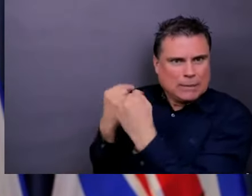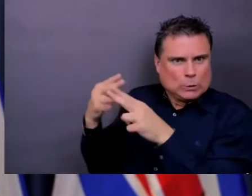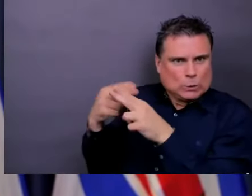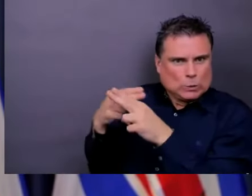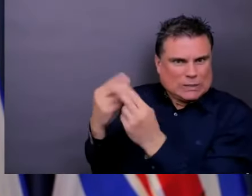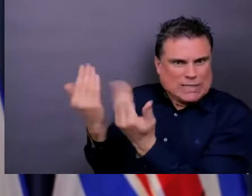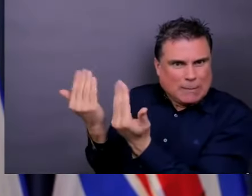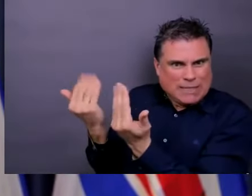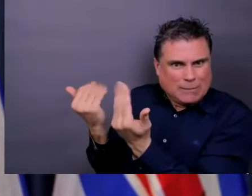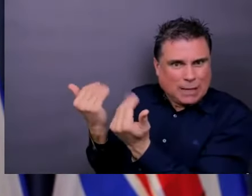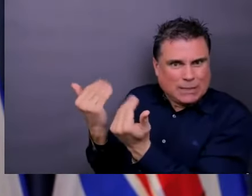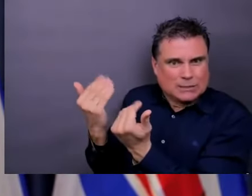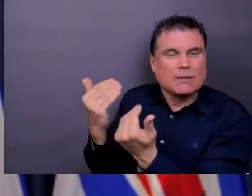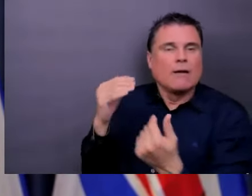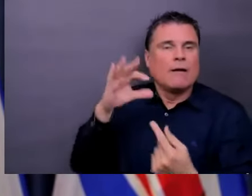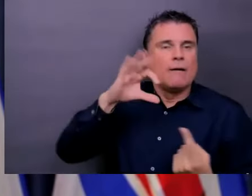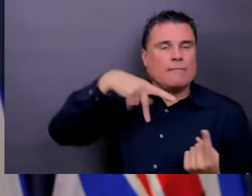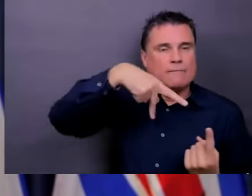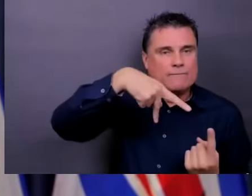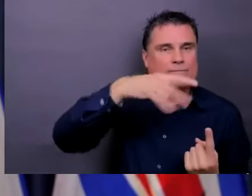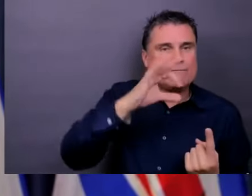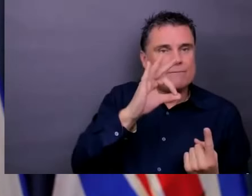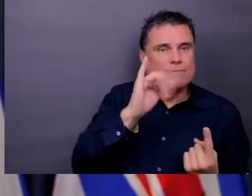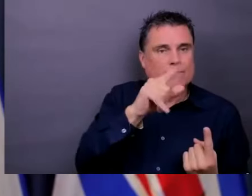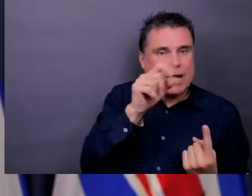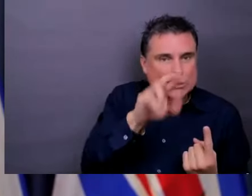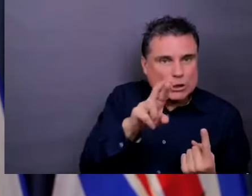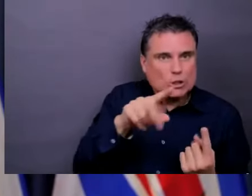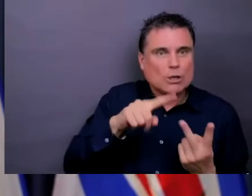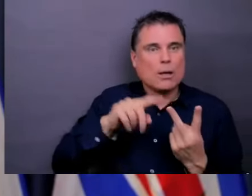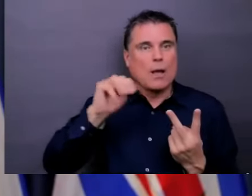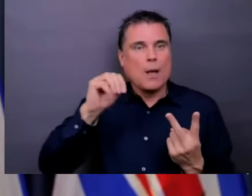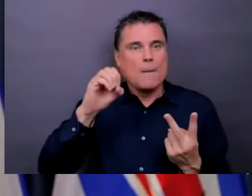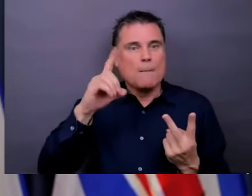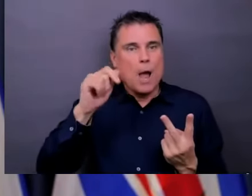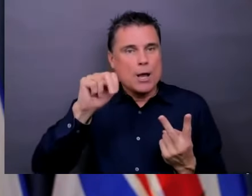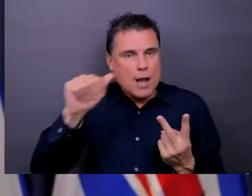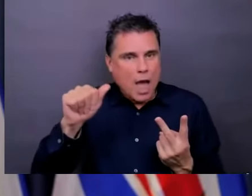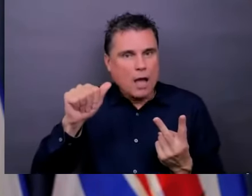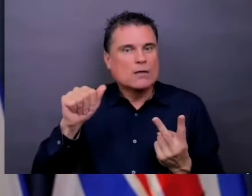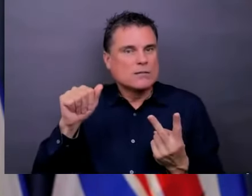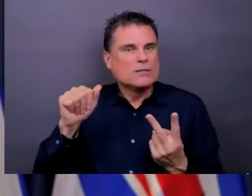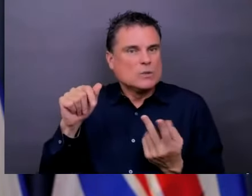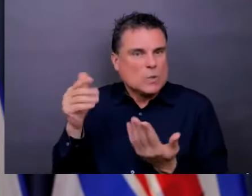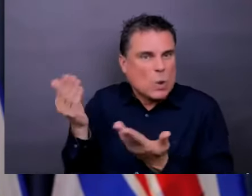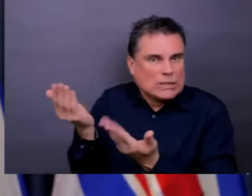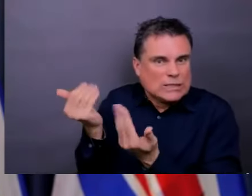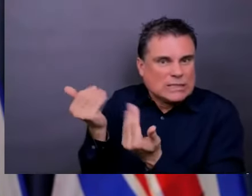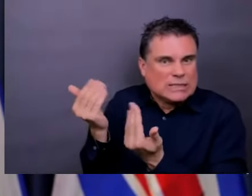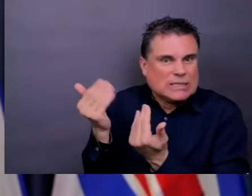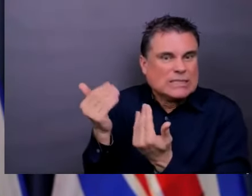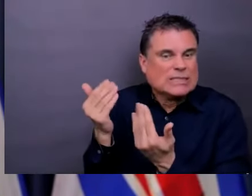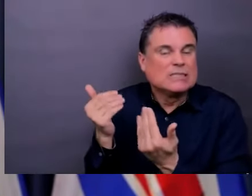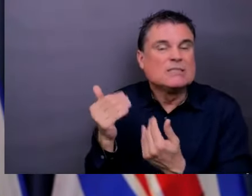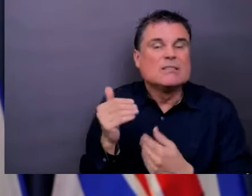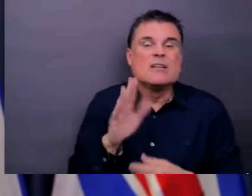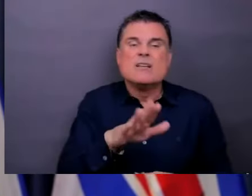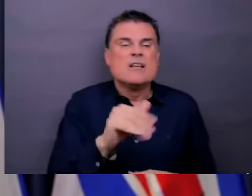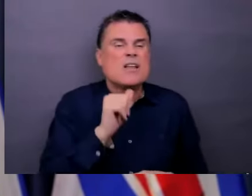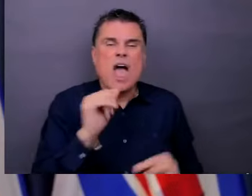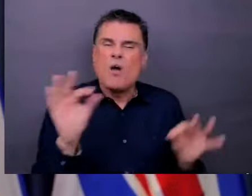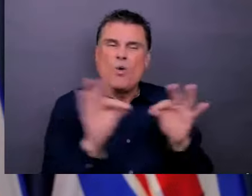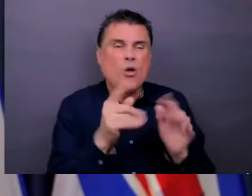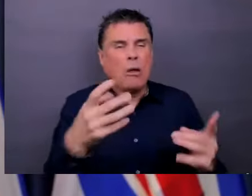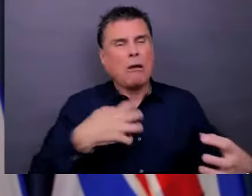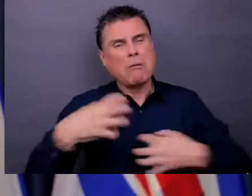make sure that that this situation is dealt with in the future. But for right now, we have to take the vaccine we can and deliver it in the